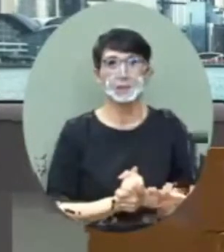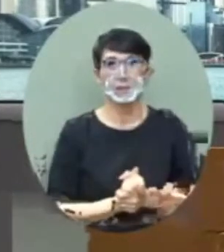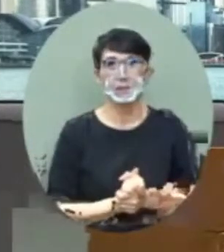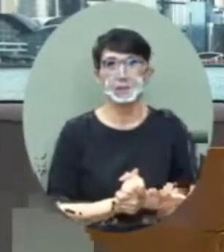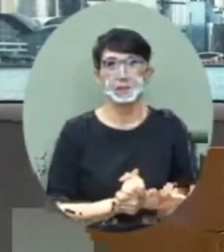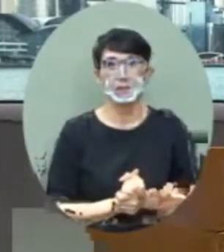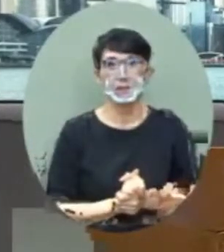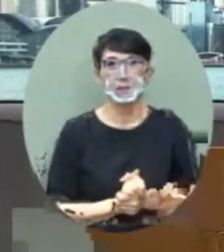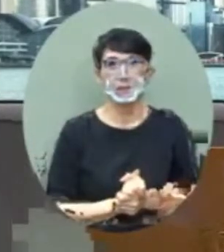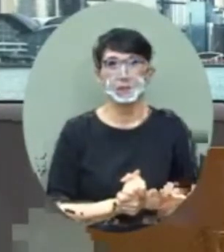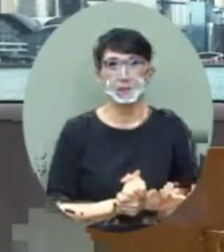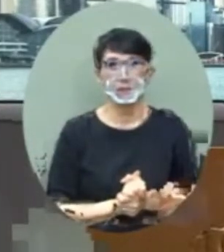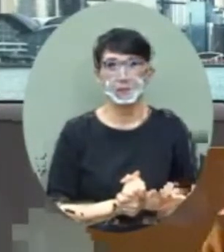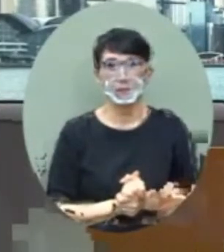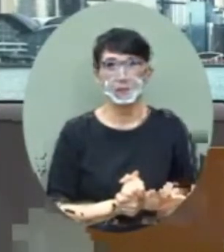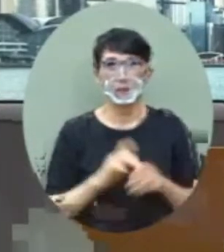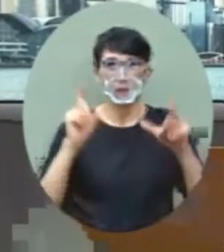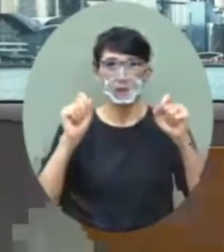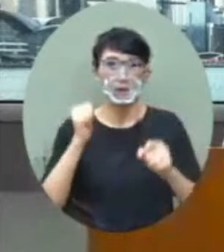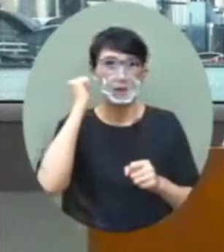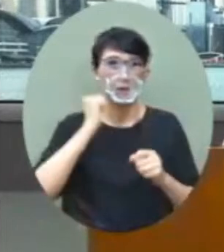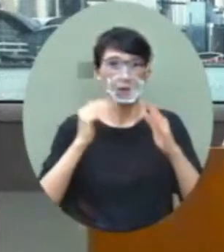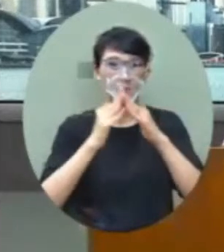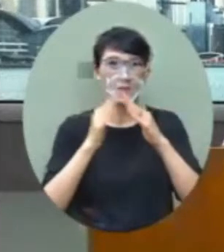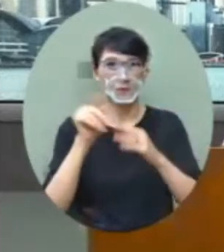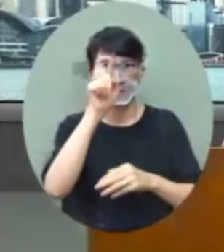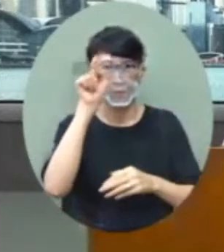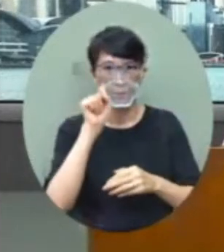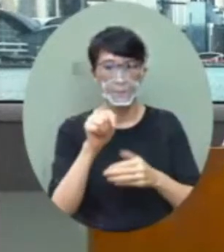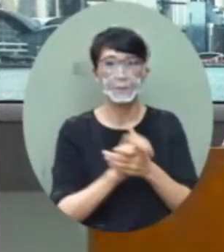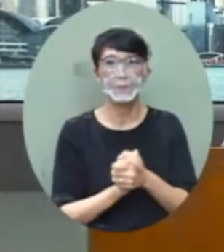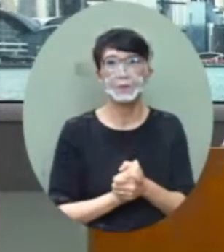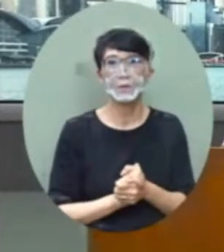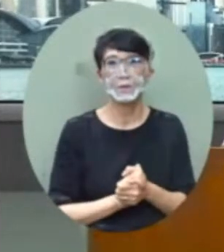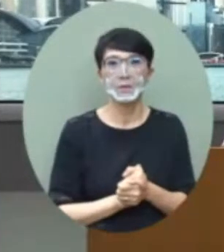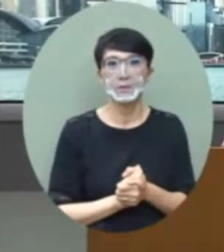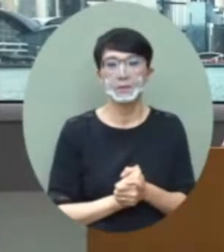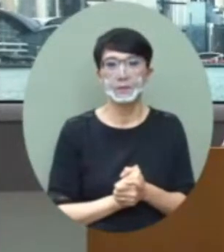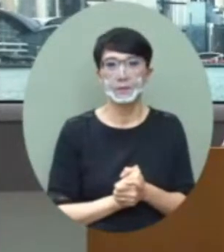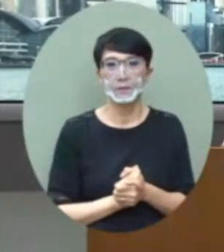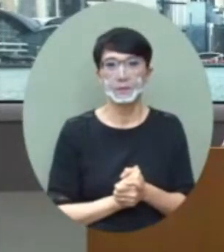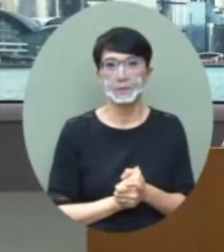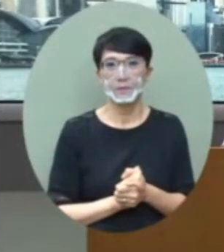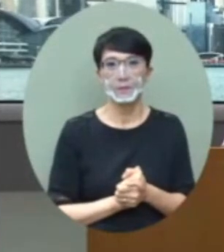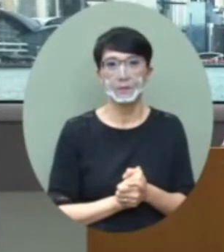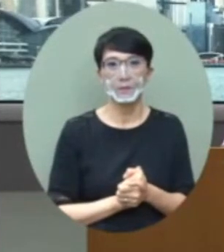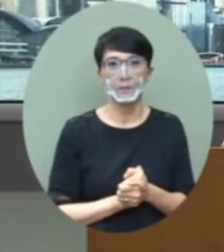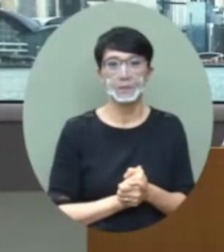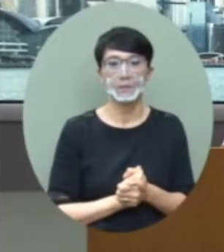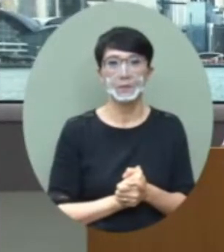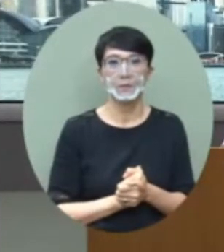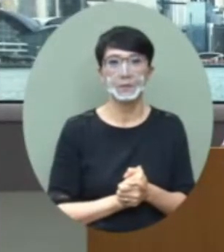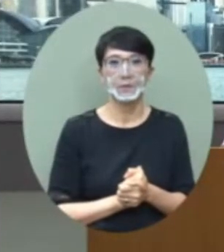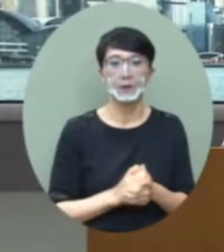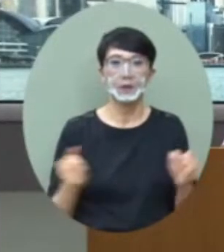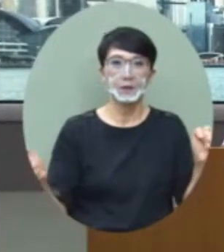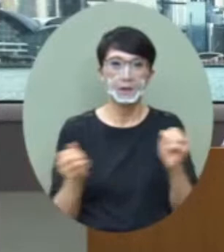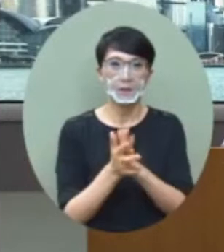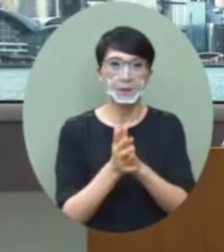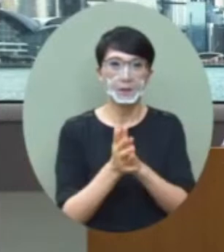started, about 500 cases have been infected during the 1st to 4th